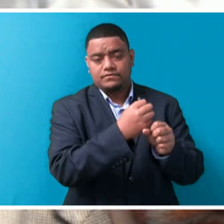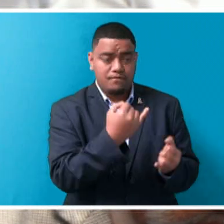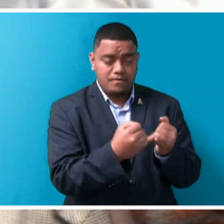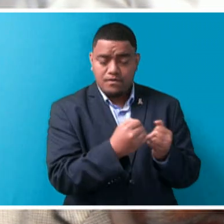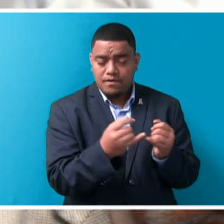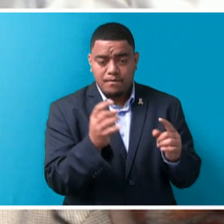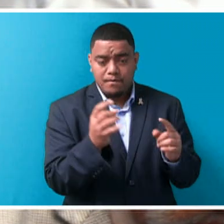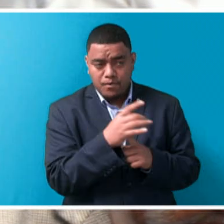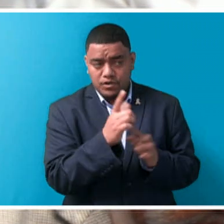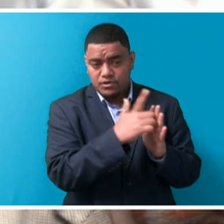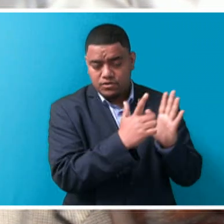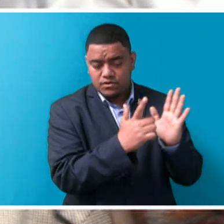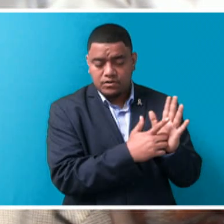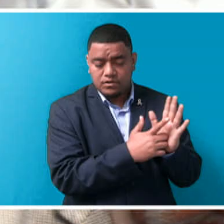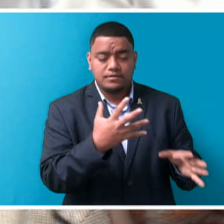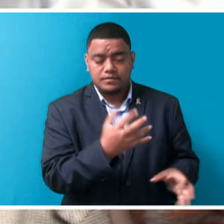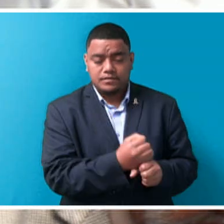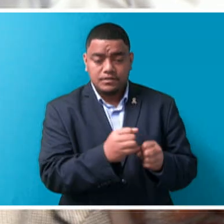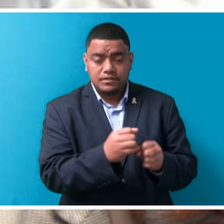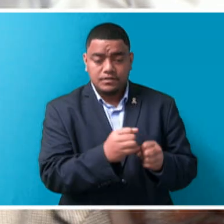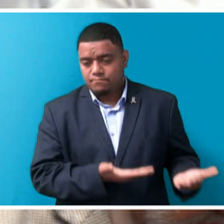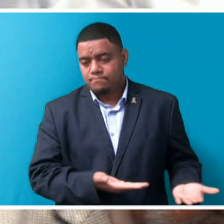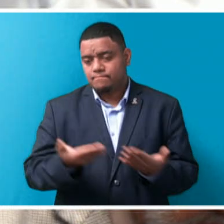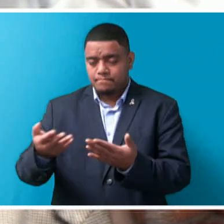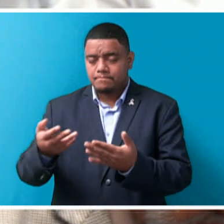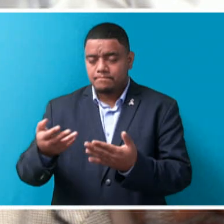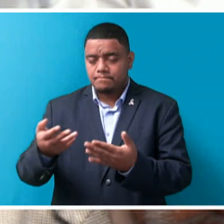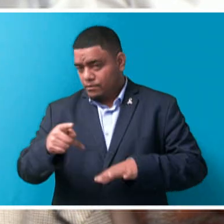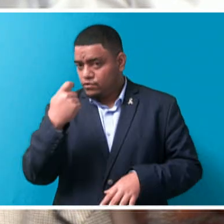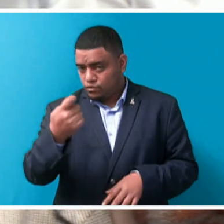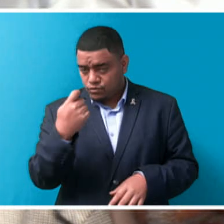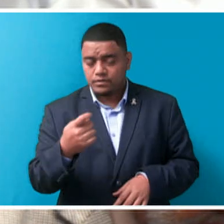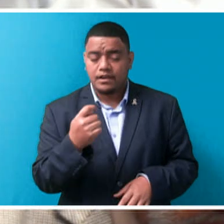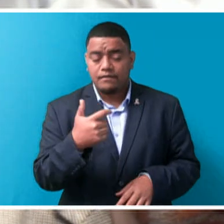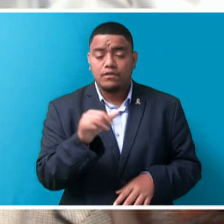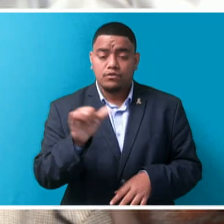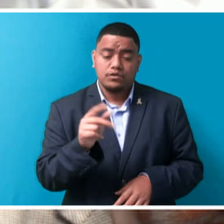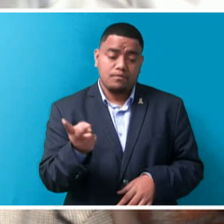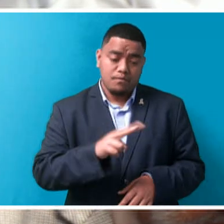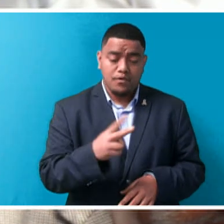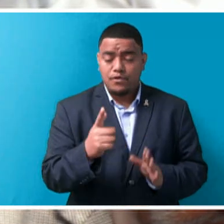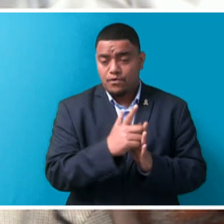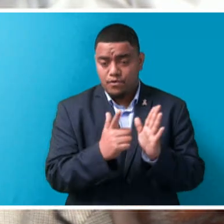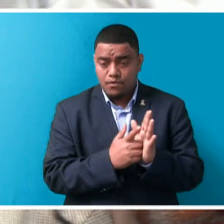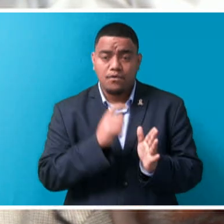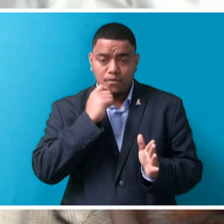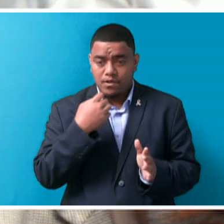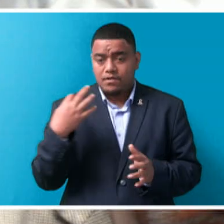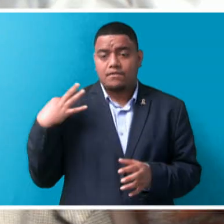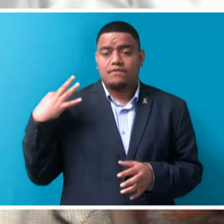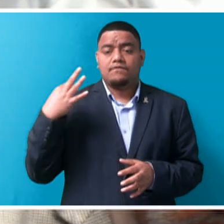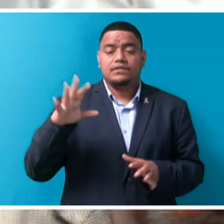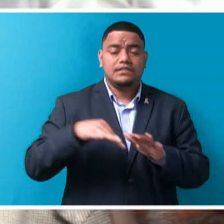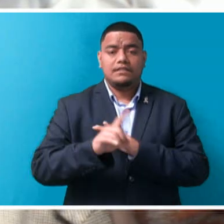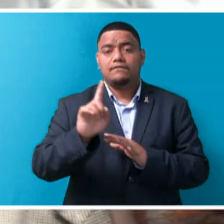of legislation. They'll shortly be submitted to Cabinet for endorsement, after which both landmark laws are expected to officially commence in the